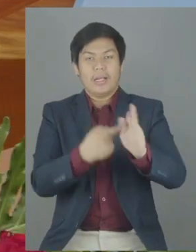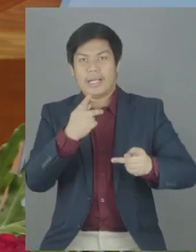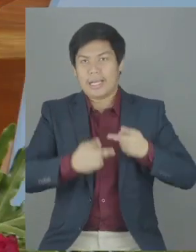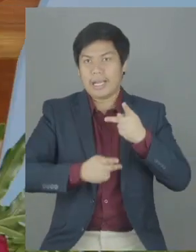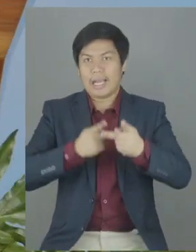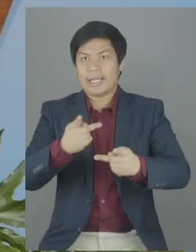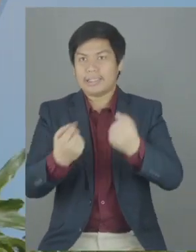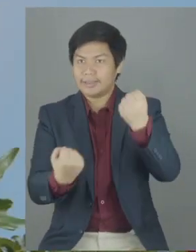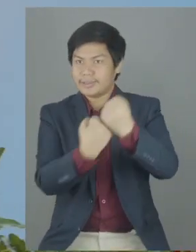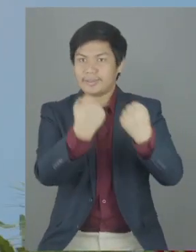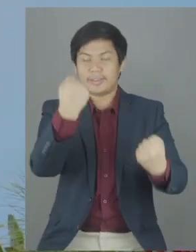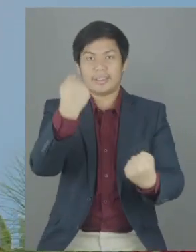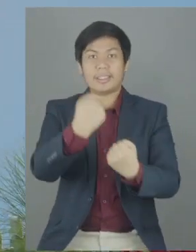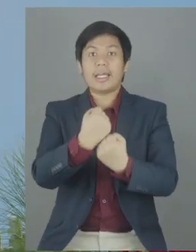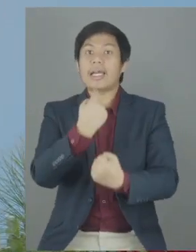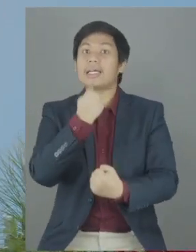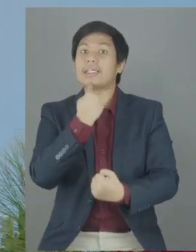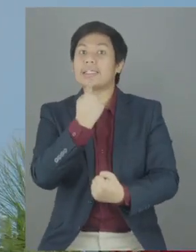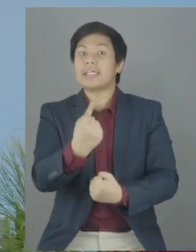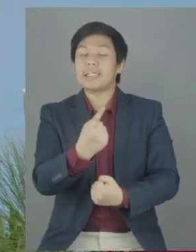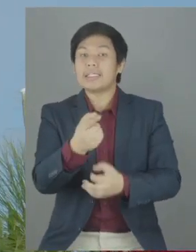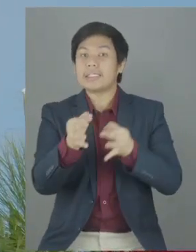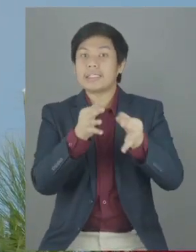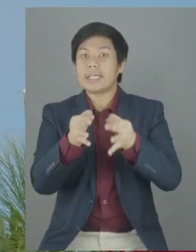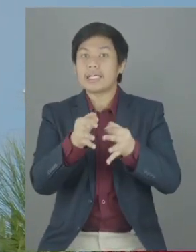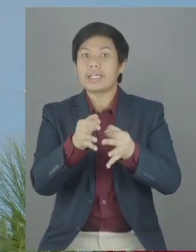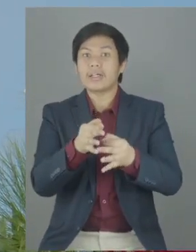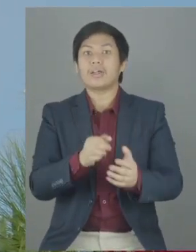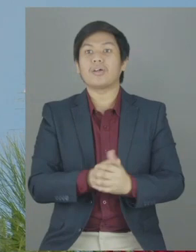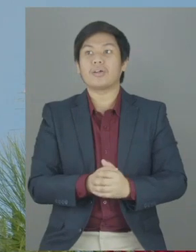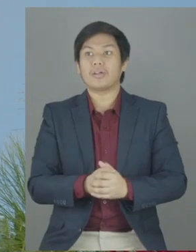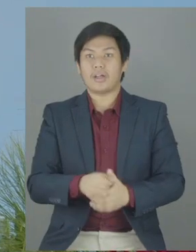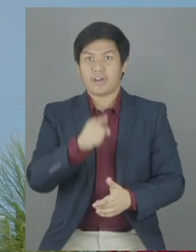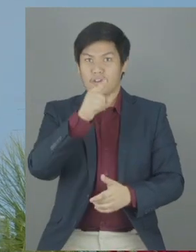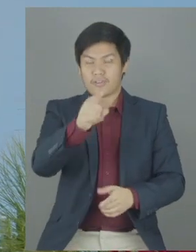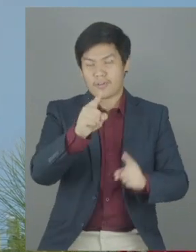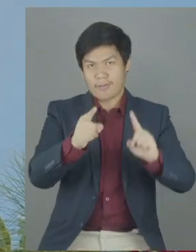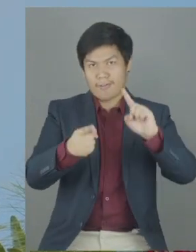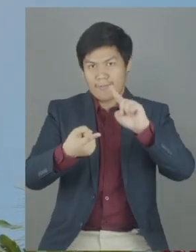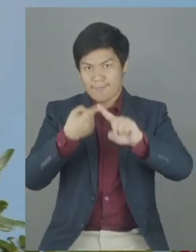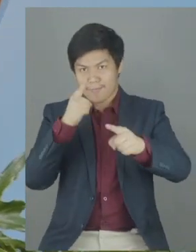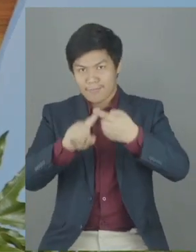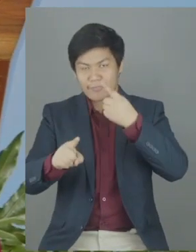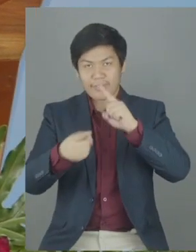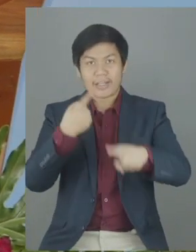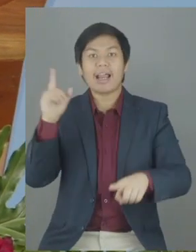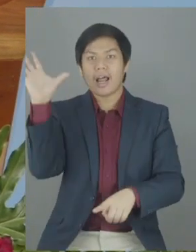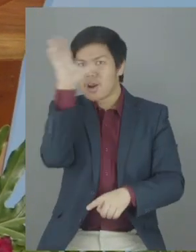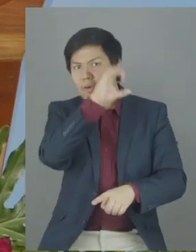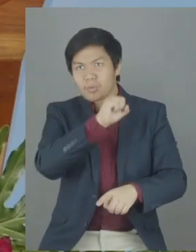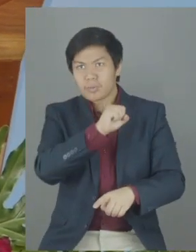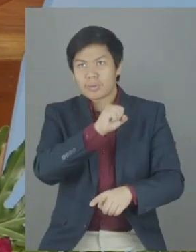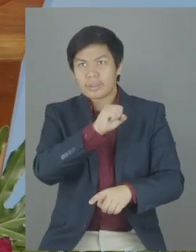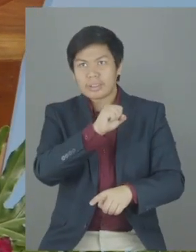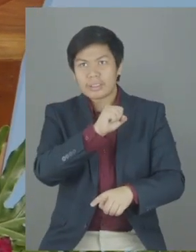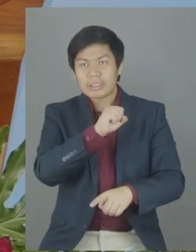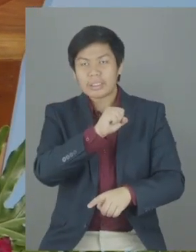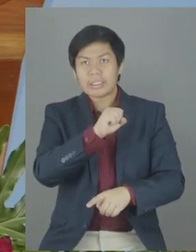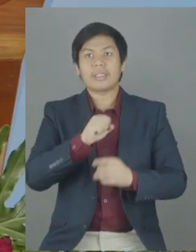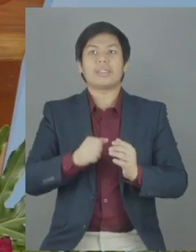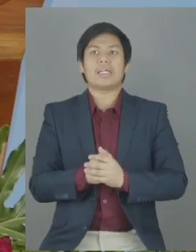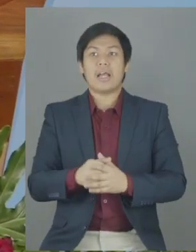Literally, it's saying, be a foreigner's friend. Hospitality, literally,